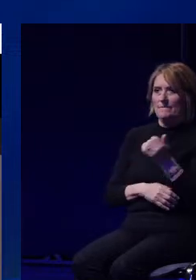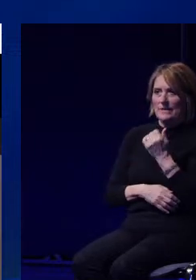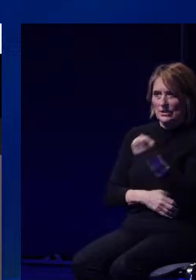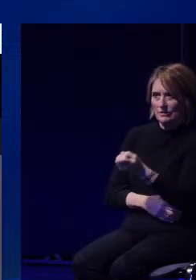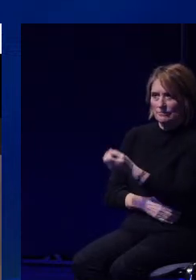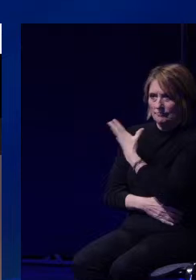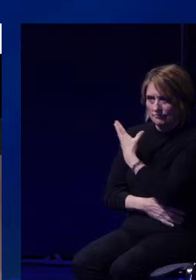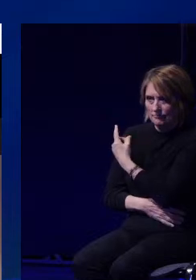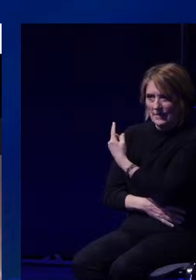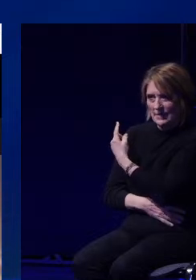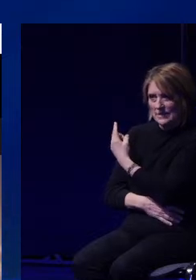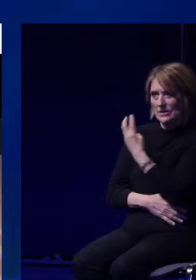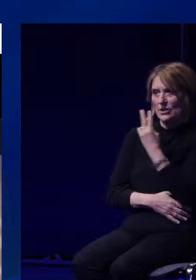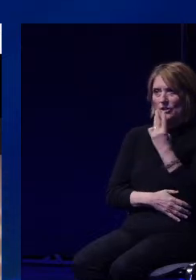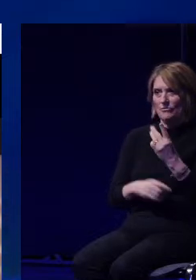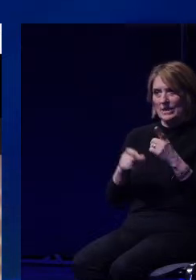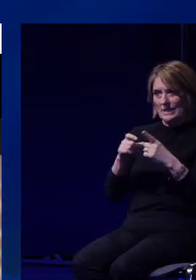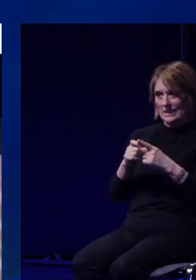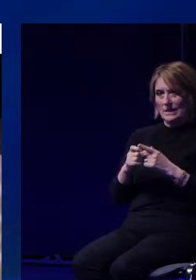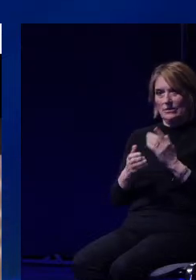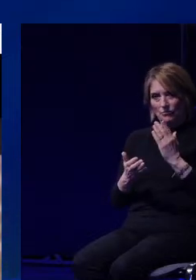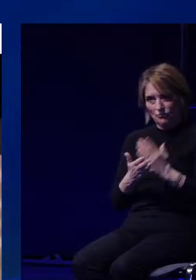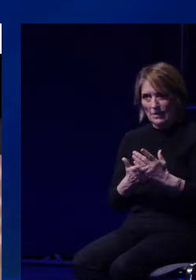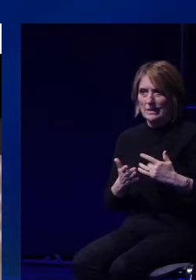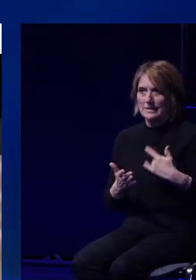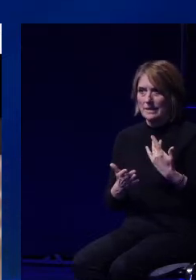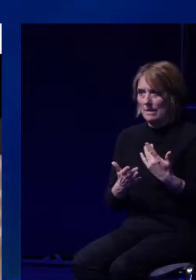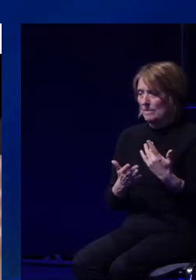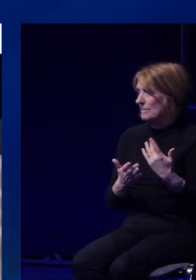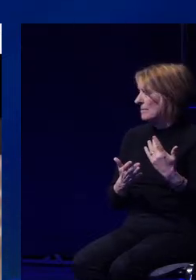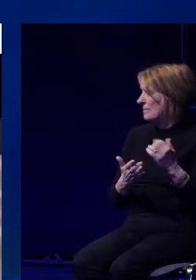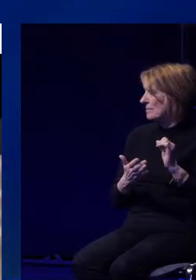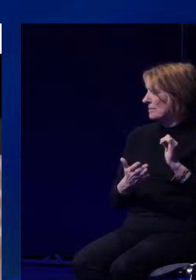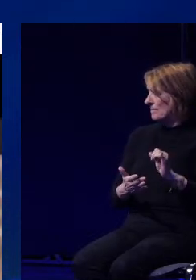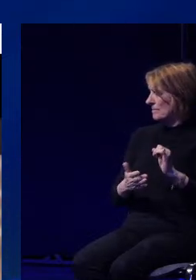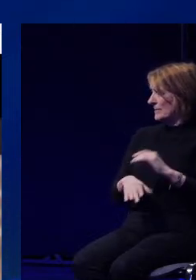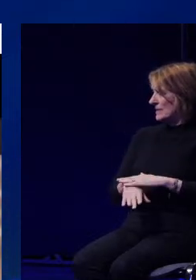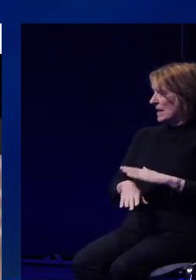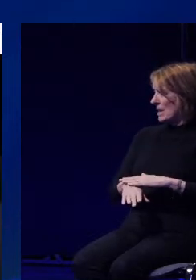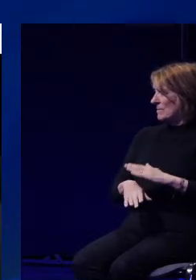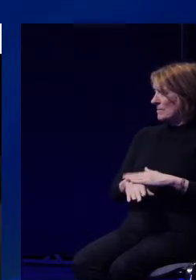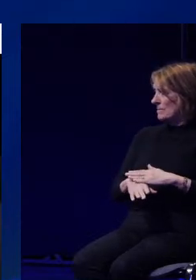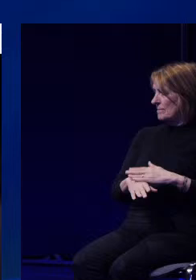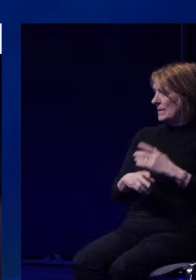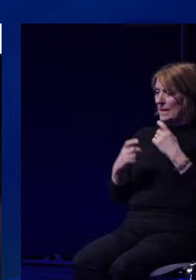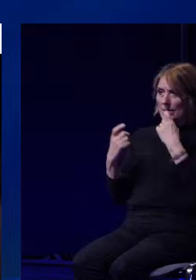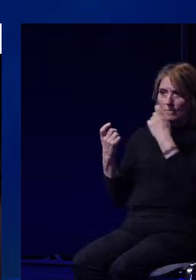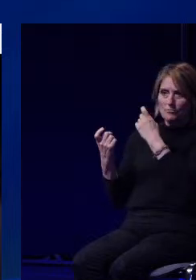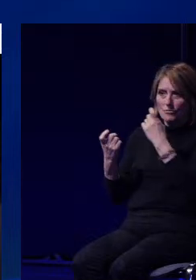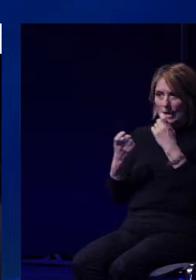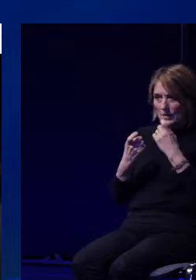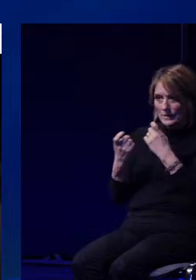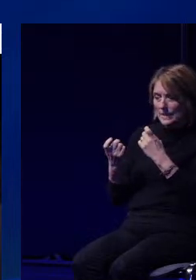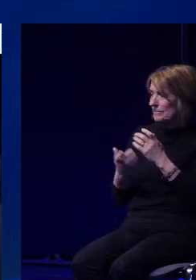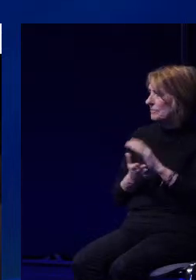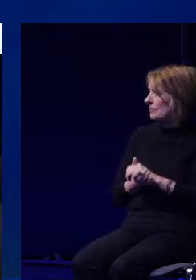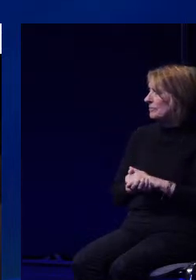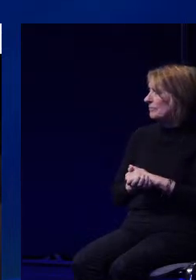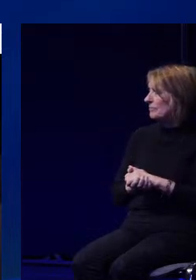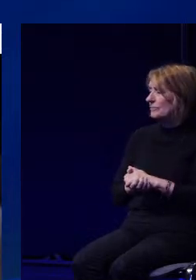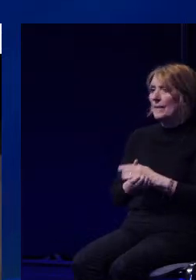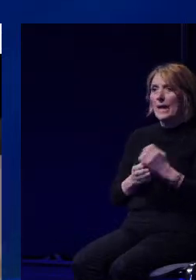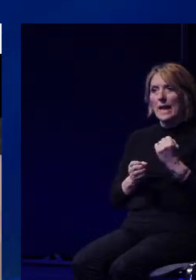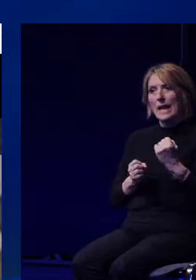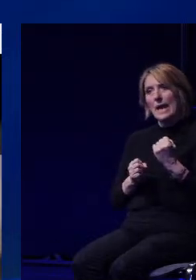is 3D in real time in the browser. Okay. At this point in time, we wouldn't claim that our graphics